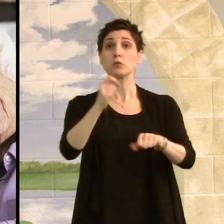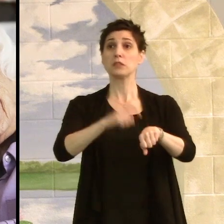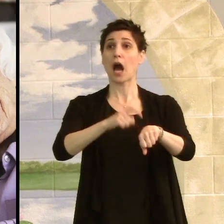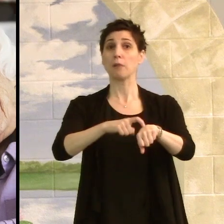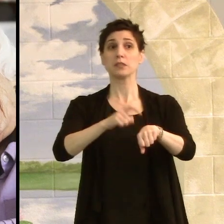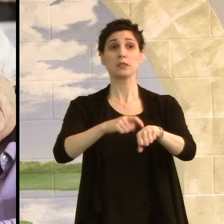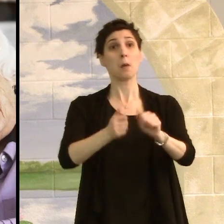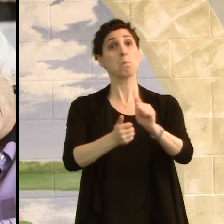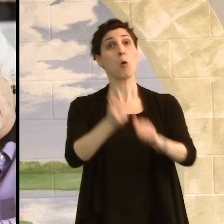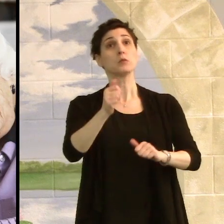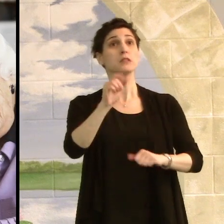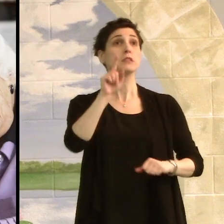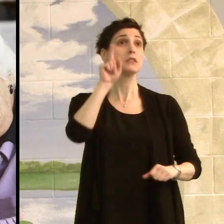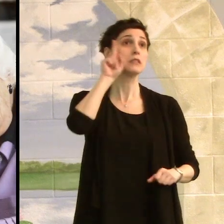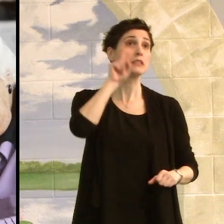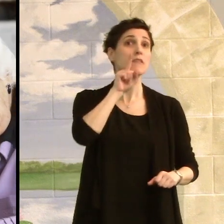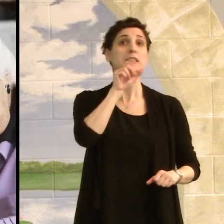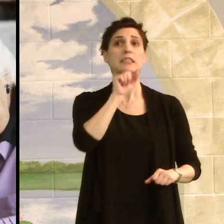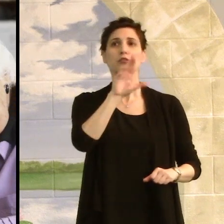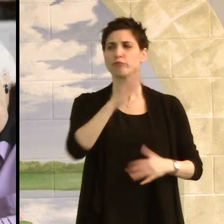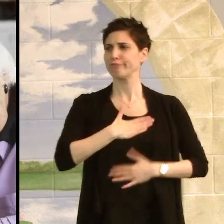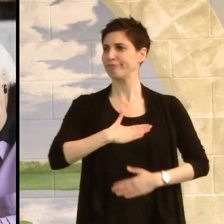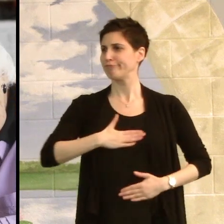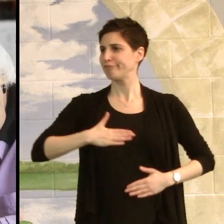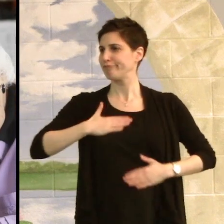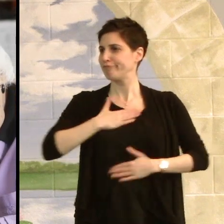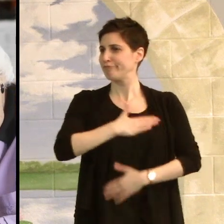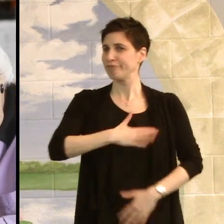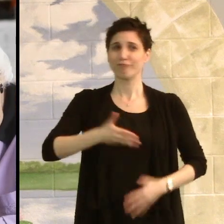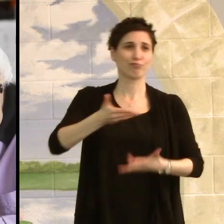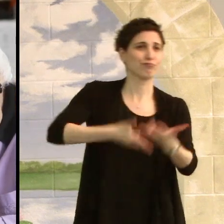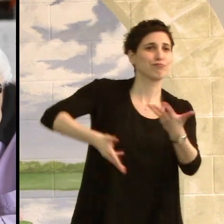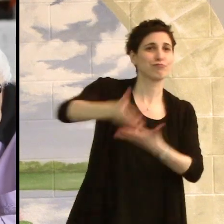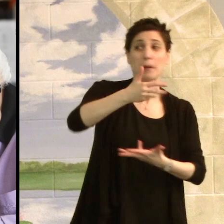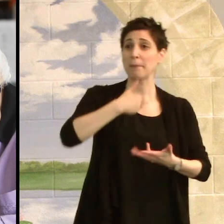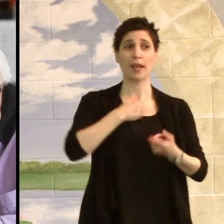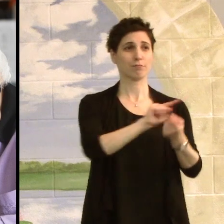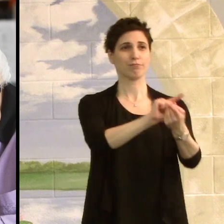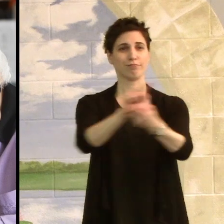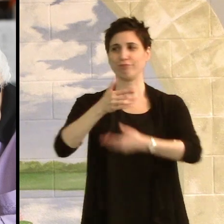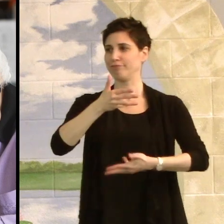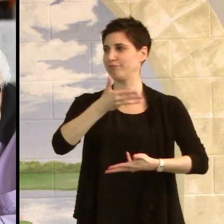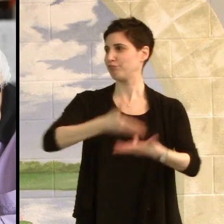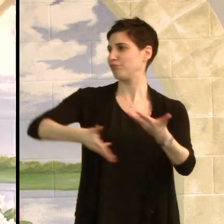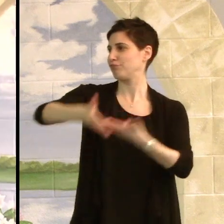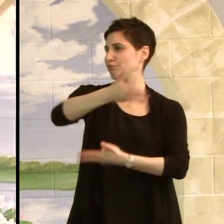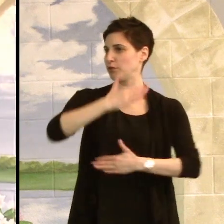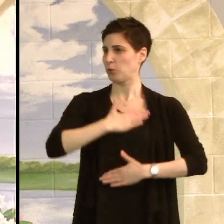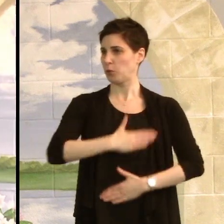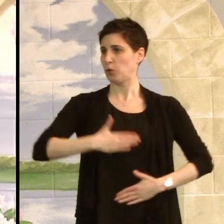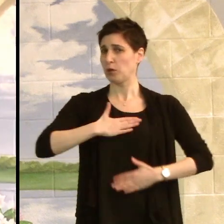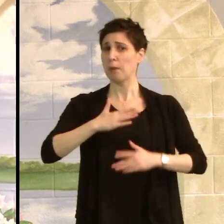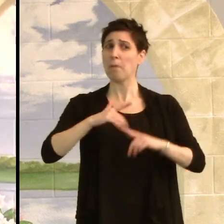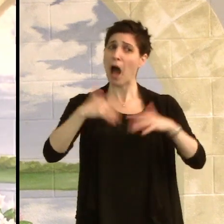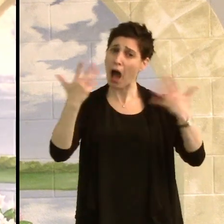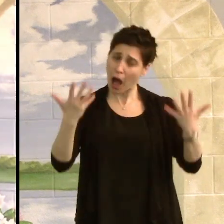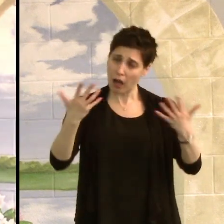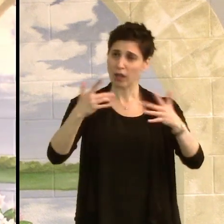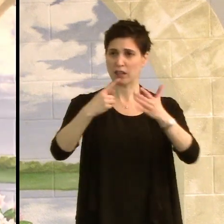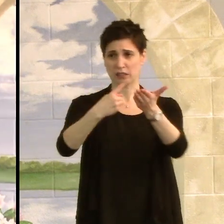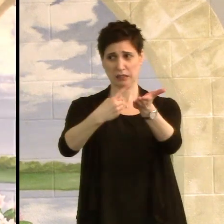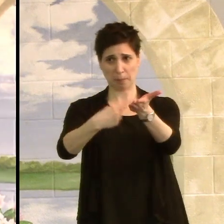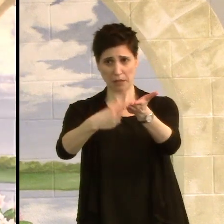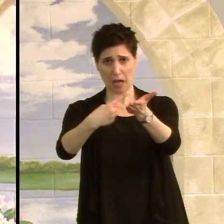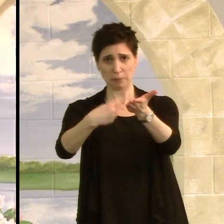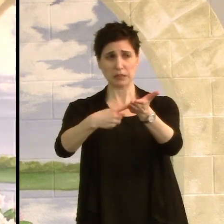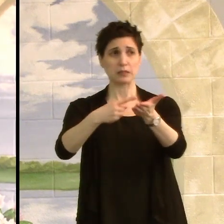deaf seniors enjoy life fully. They're a joy to be around. But at times, deaf seniors,